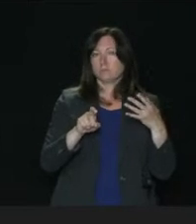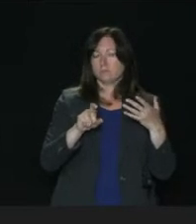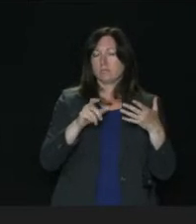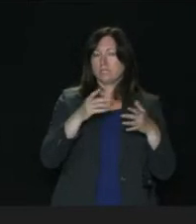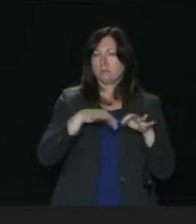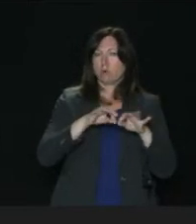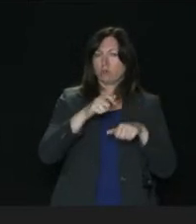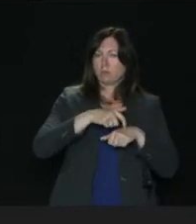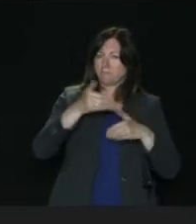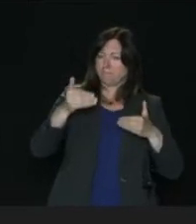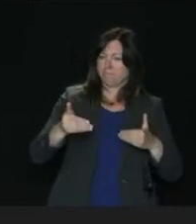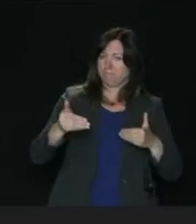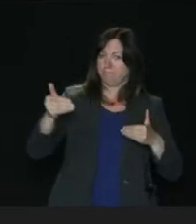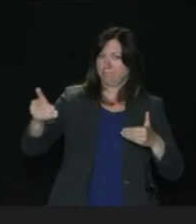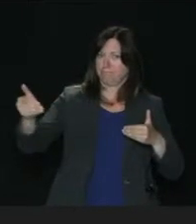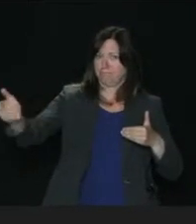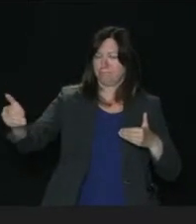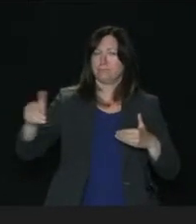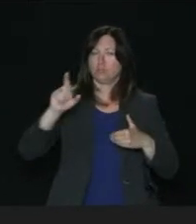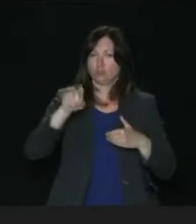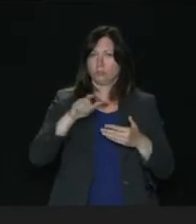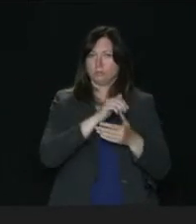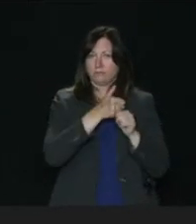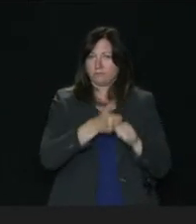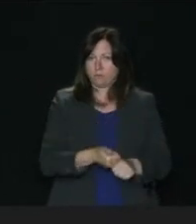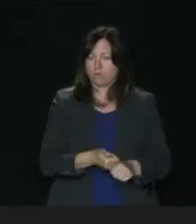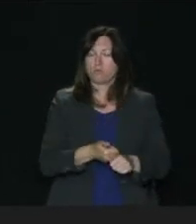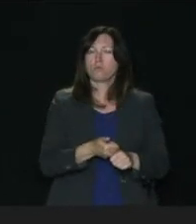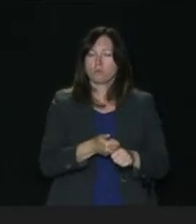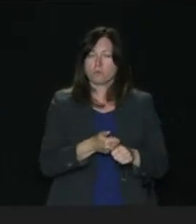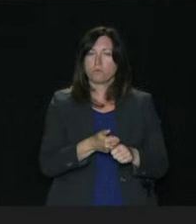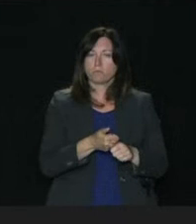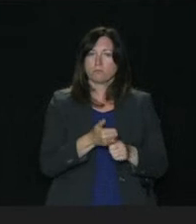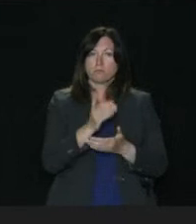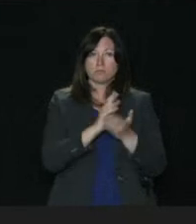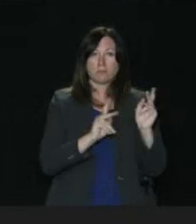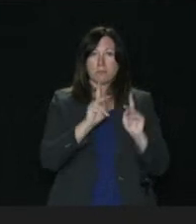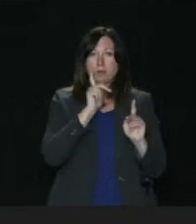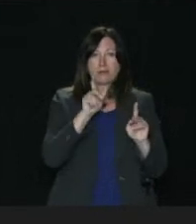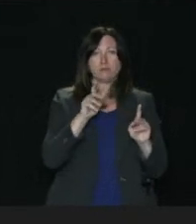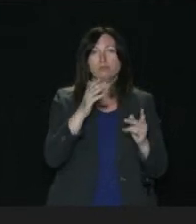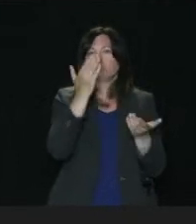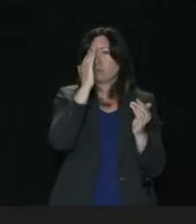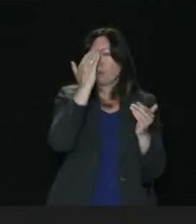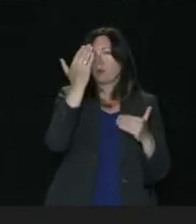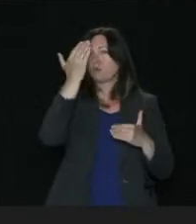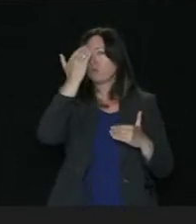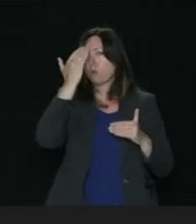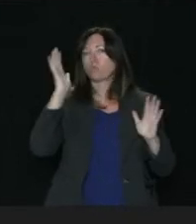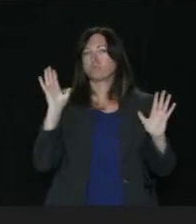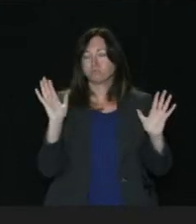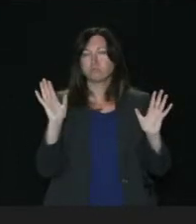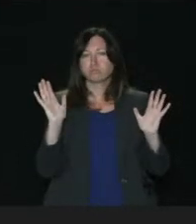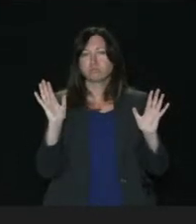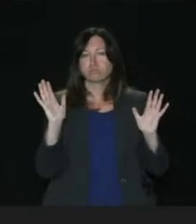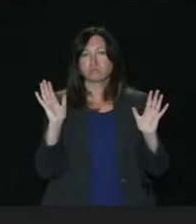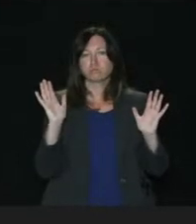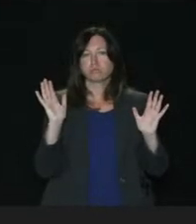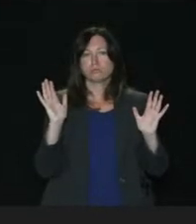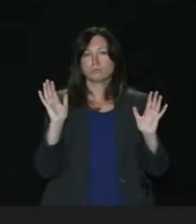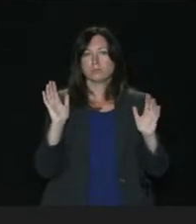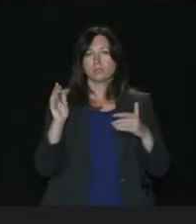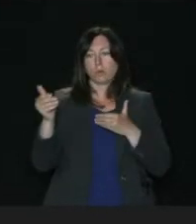interval, and that is something that people just have to be aware of. You can be kind of overly